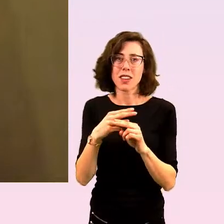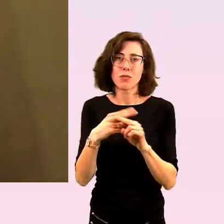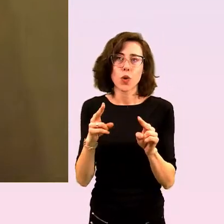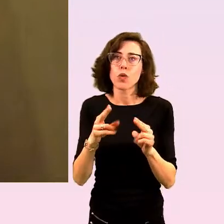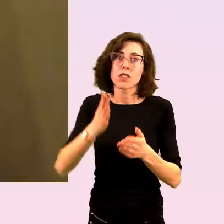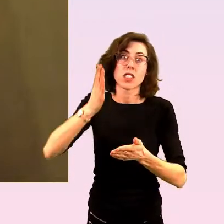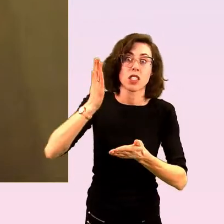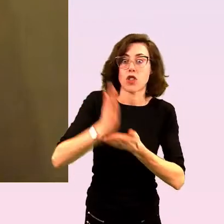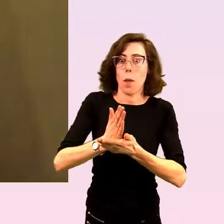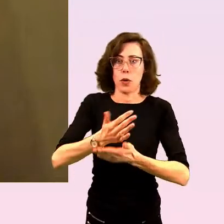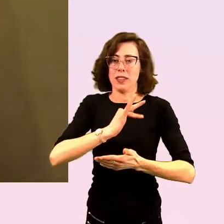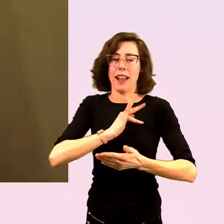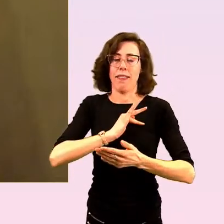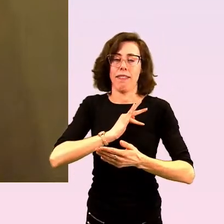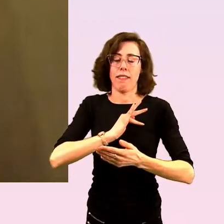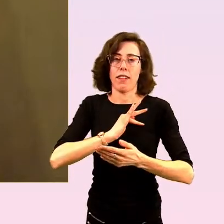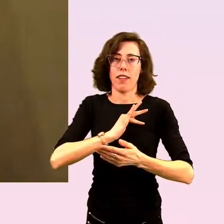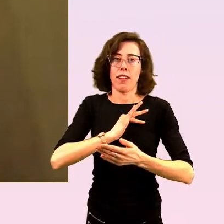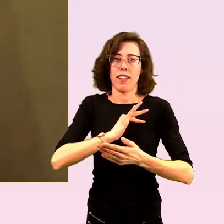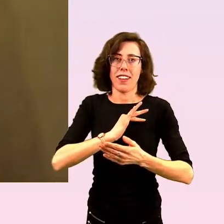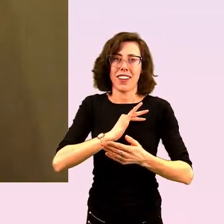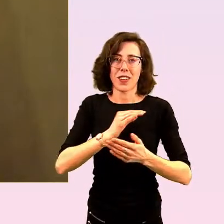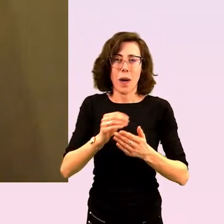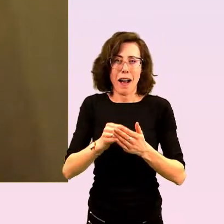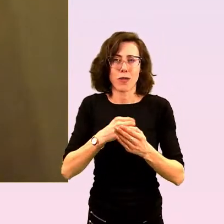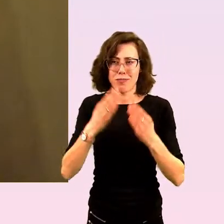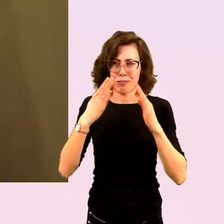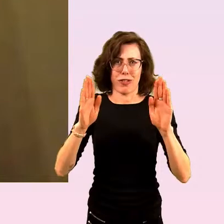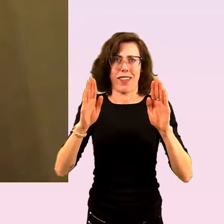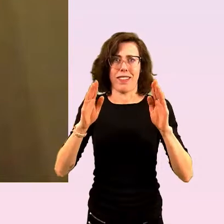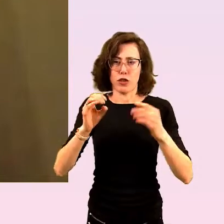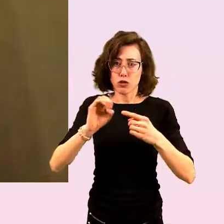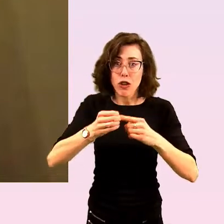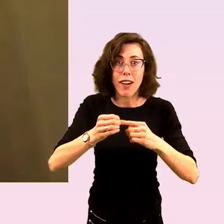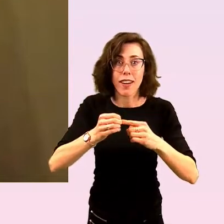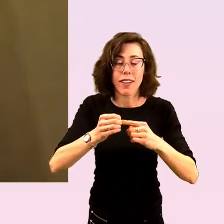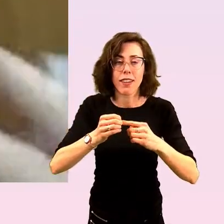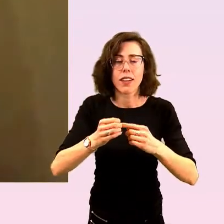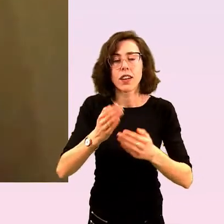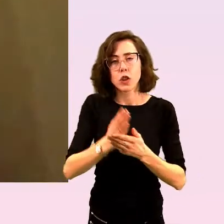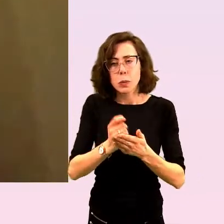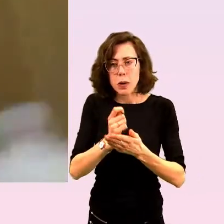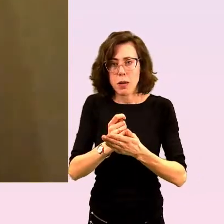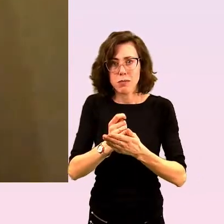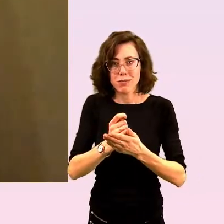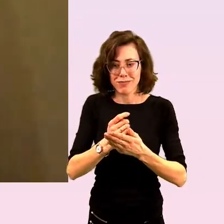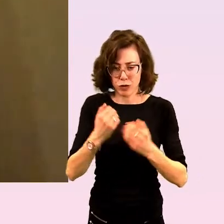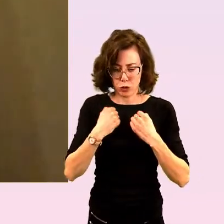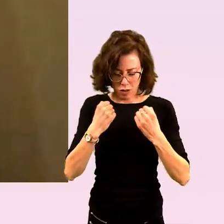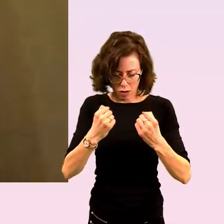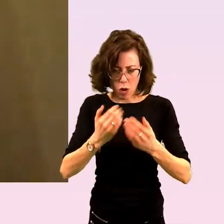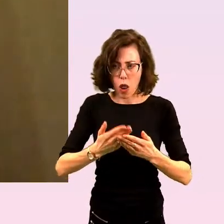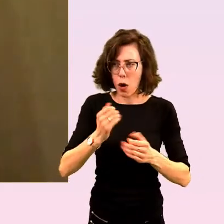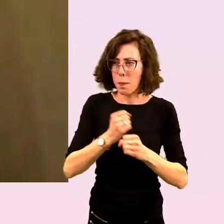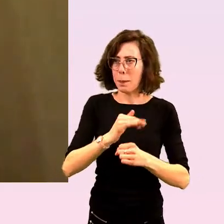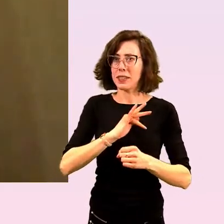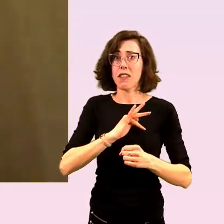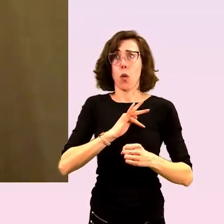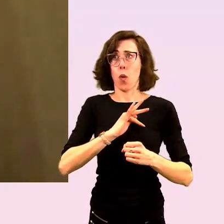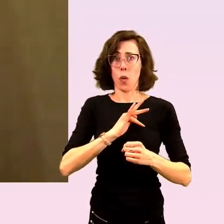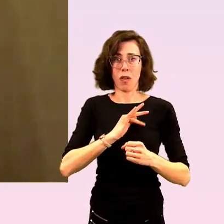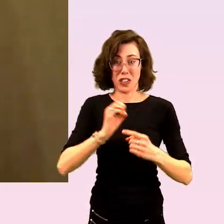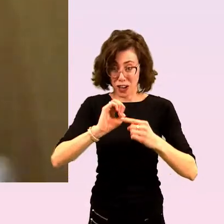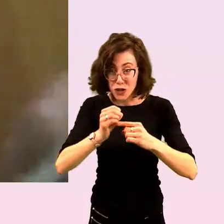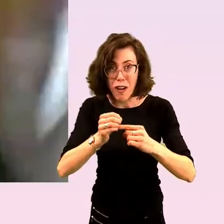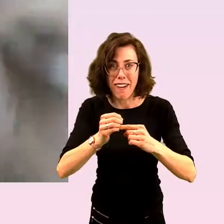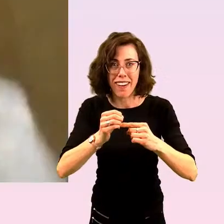way in terms of taking the plunge, because sometimes you learn more about yourself when you do take the plunge. And you say,